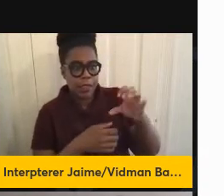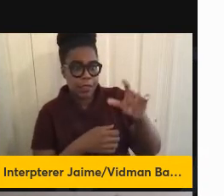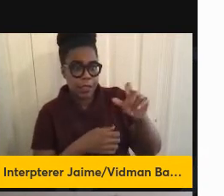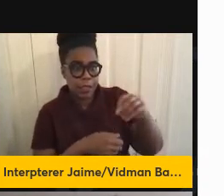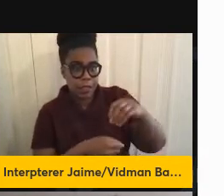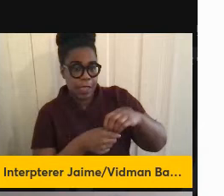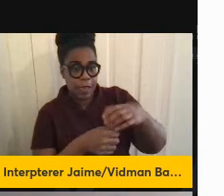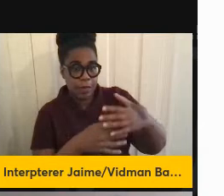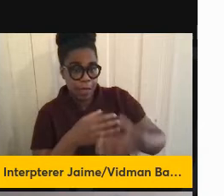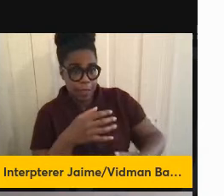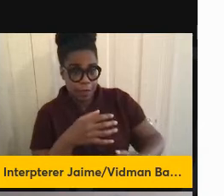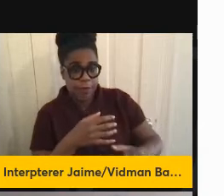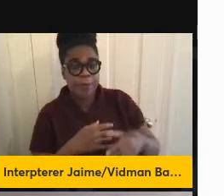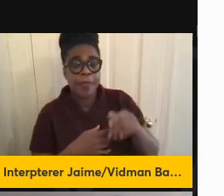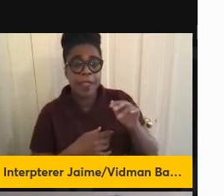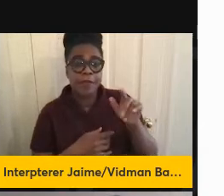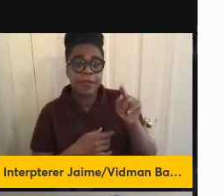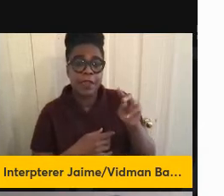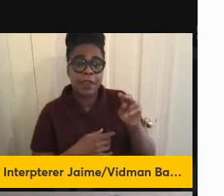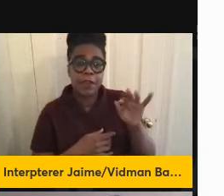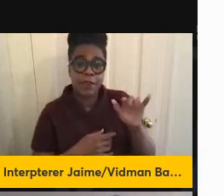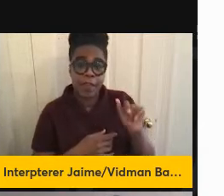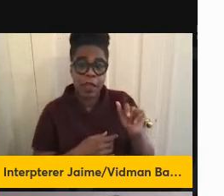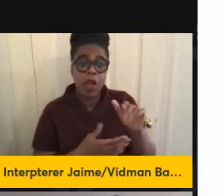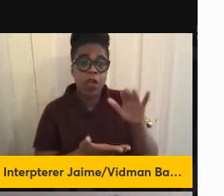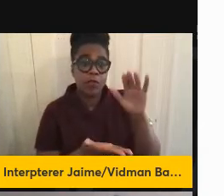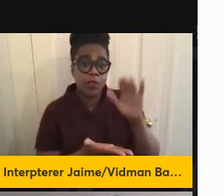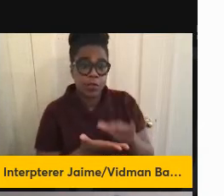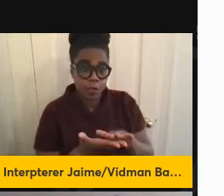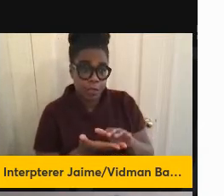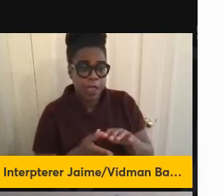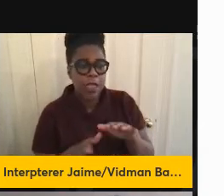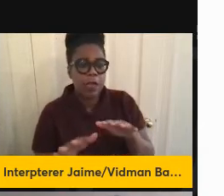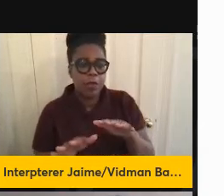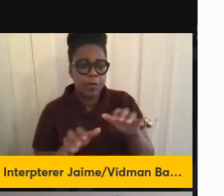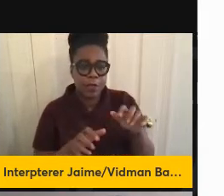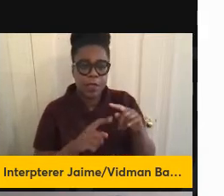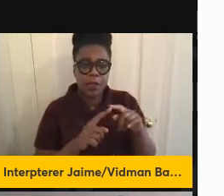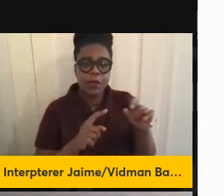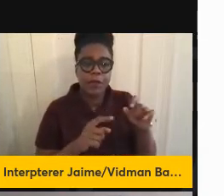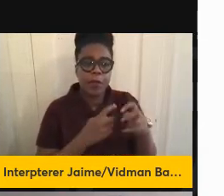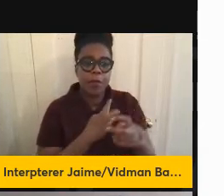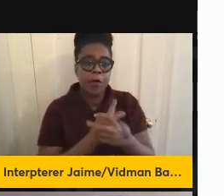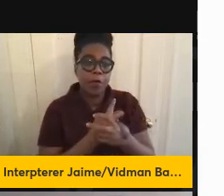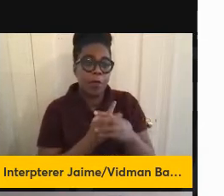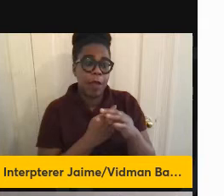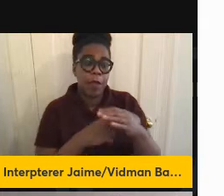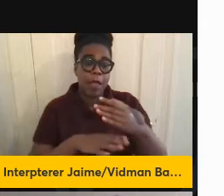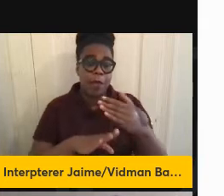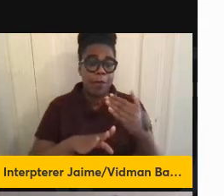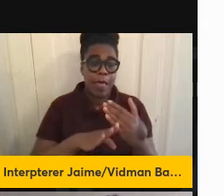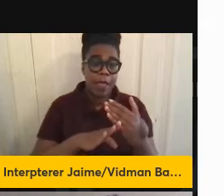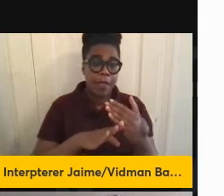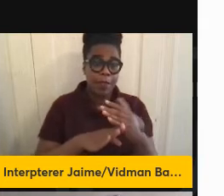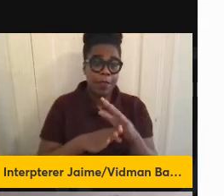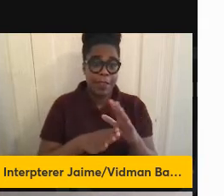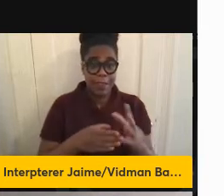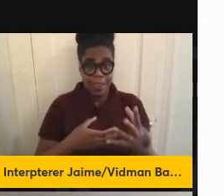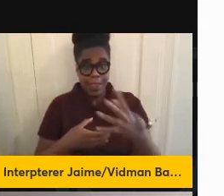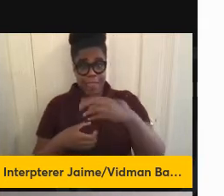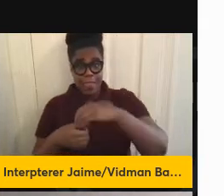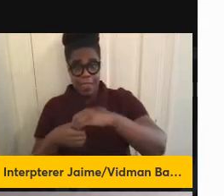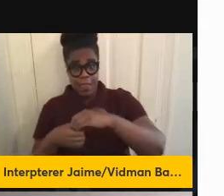if TNF-alpha is inducing the mobilization of ASCs from the bone marrow and preventing them from getting back into the bone